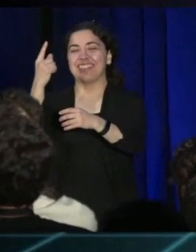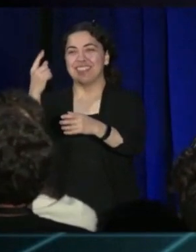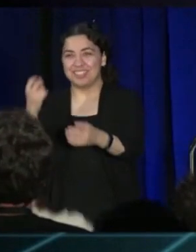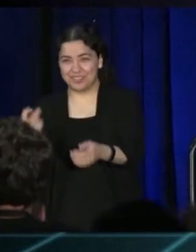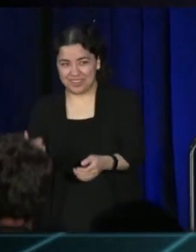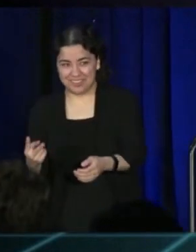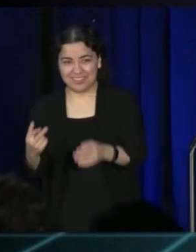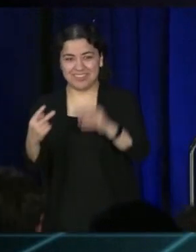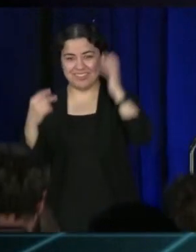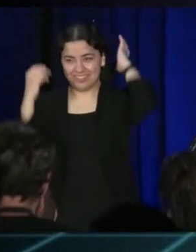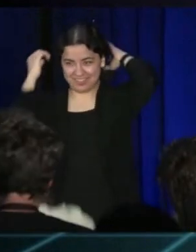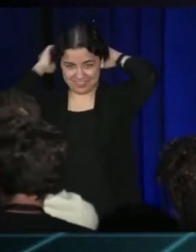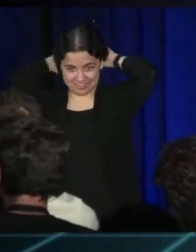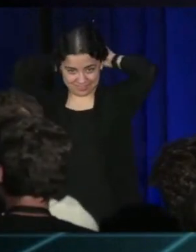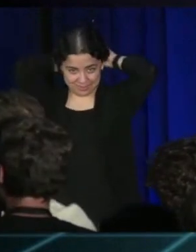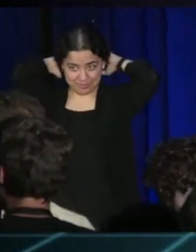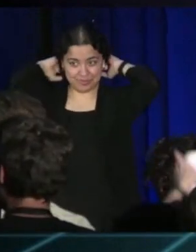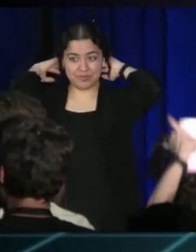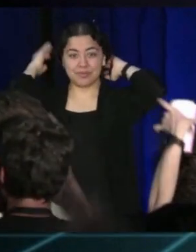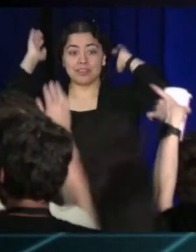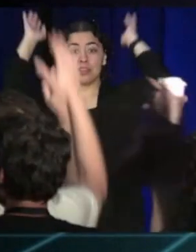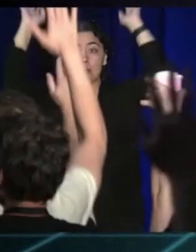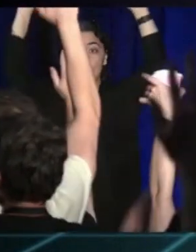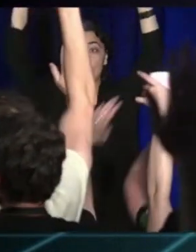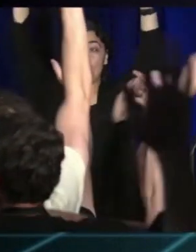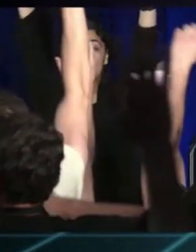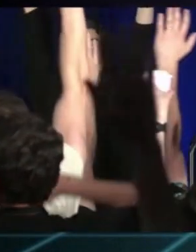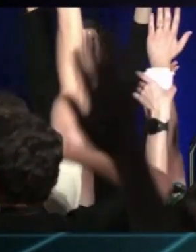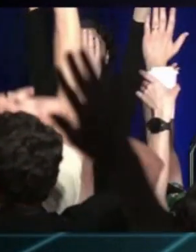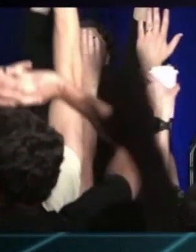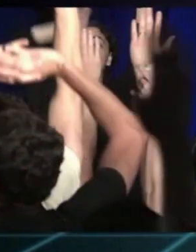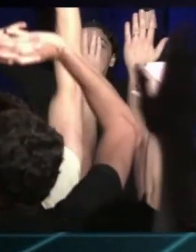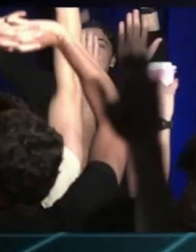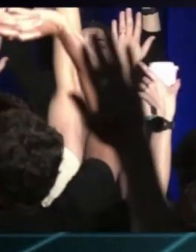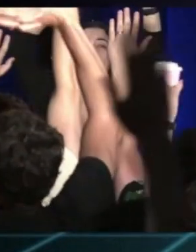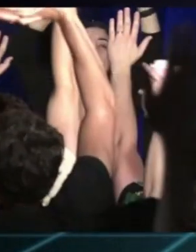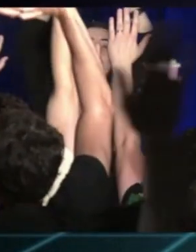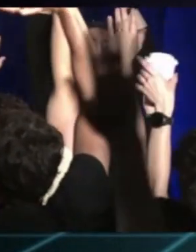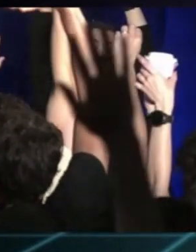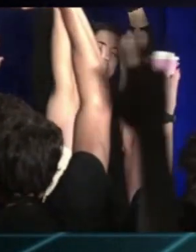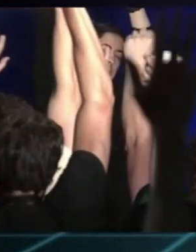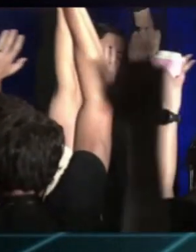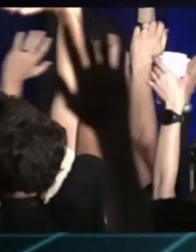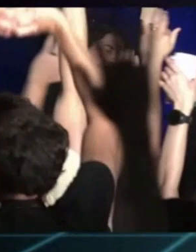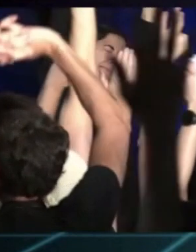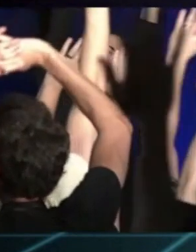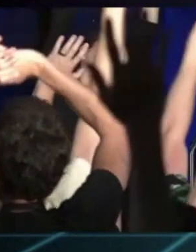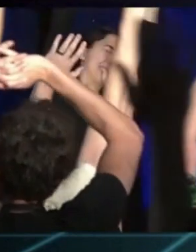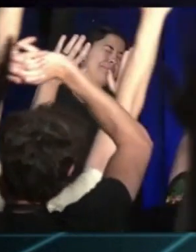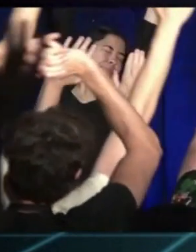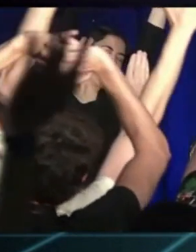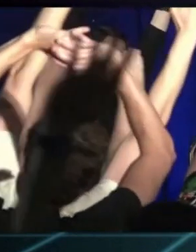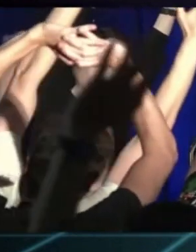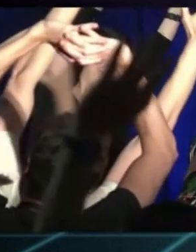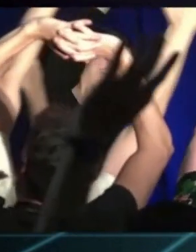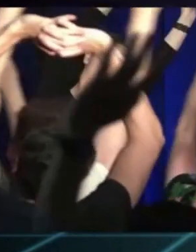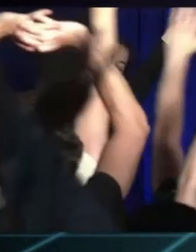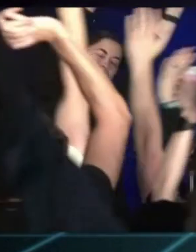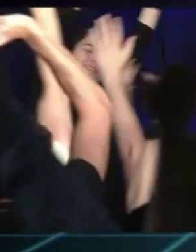and 12. Awesome. Stretch up over your head as high as you can, and even higher than that. And then over to one side and over to the